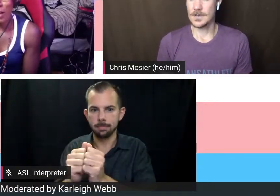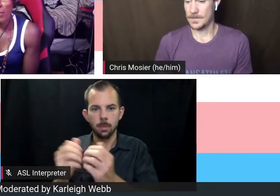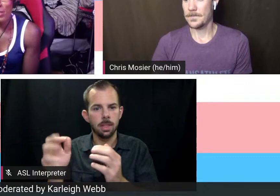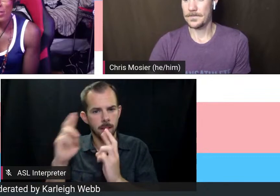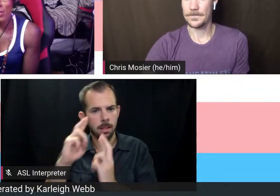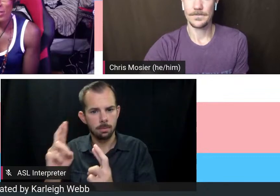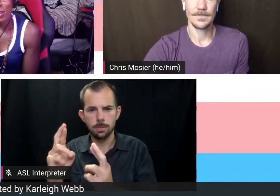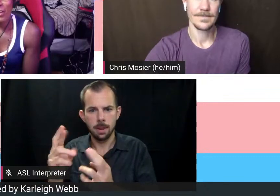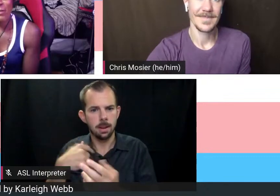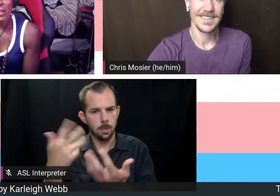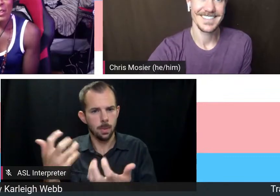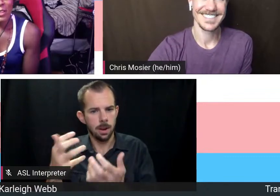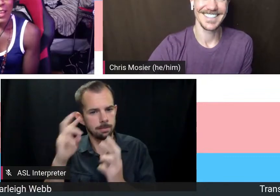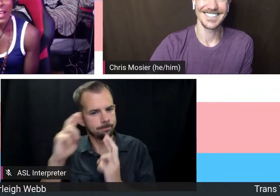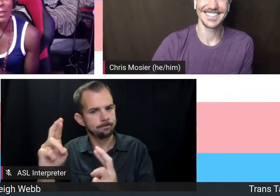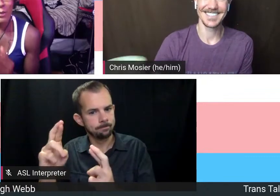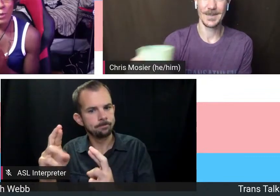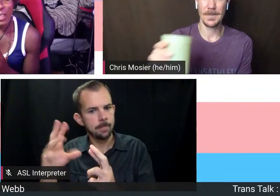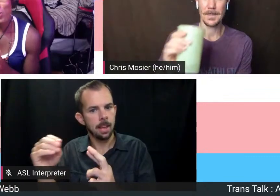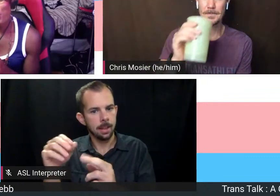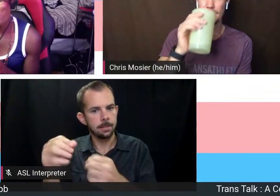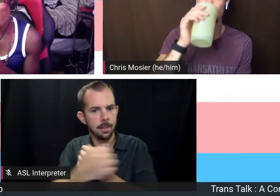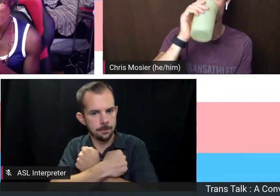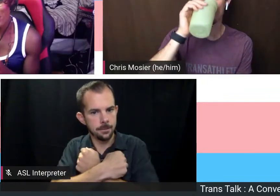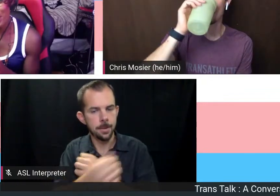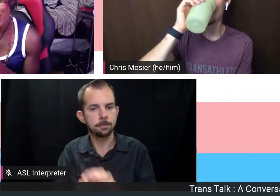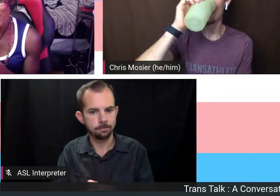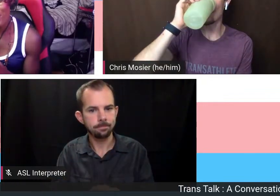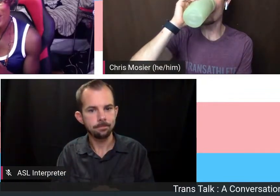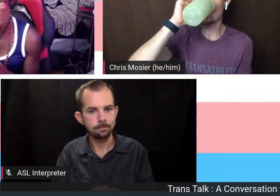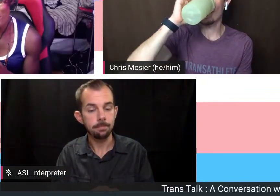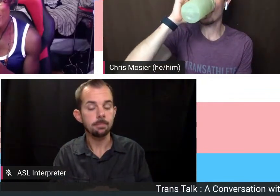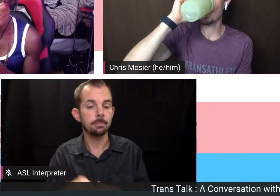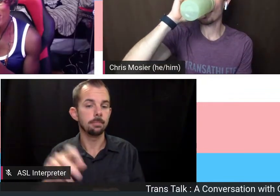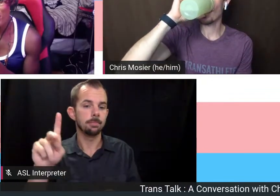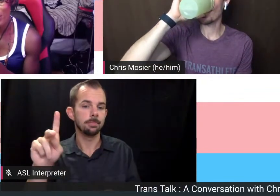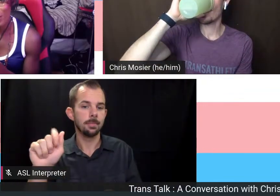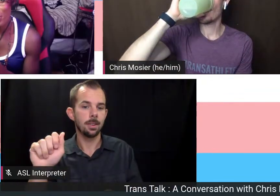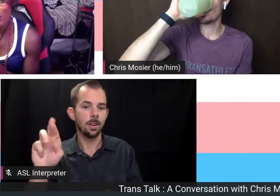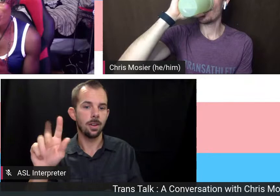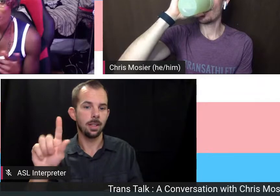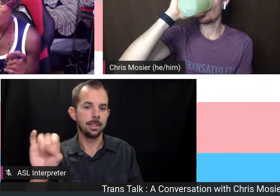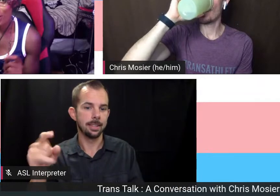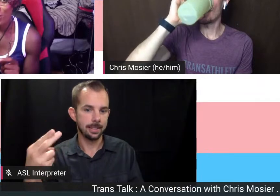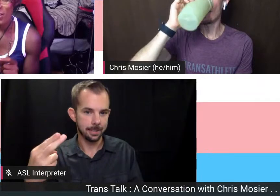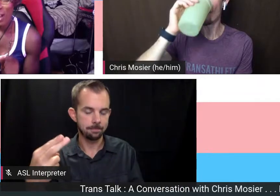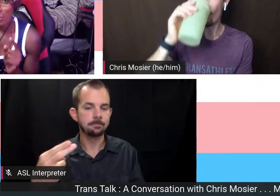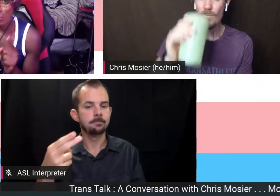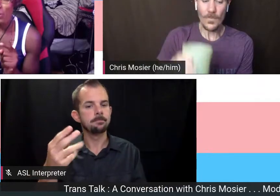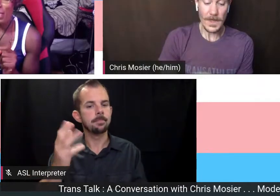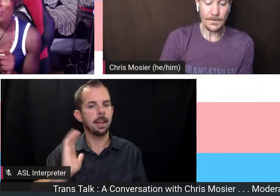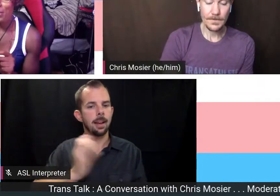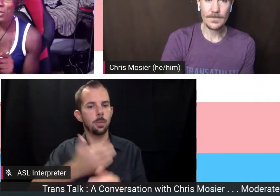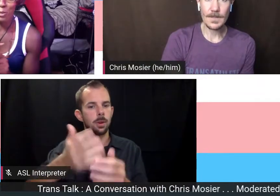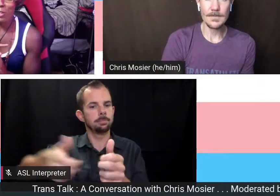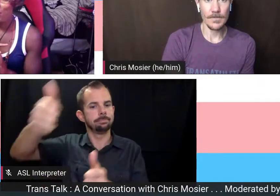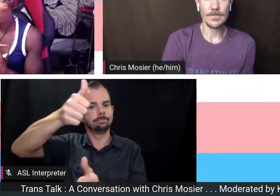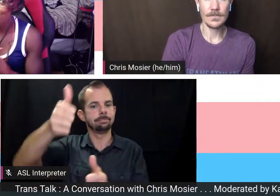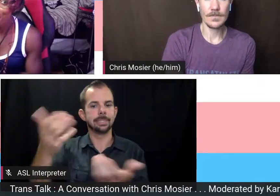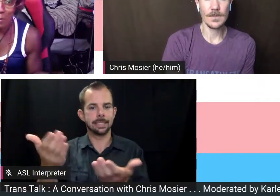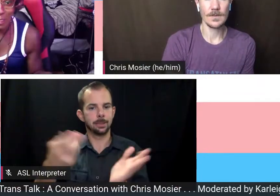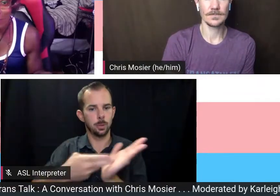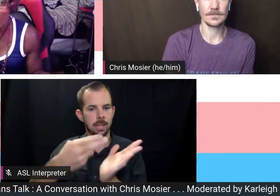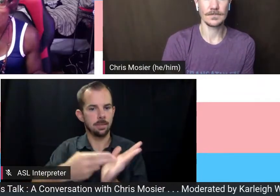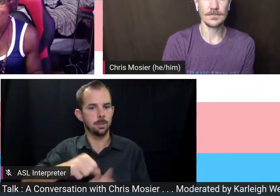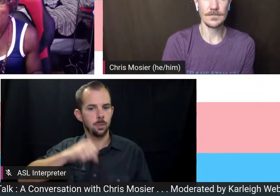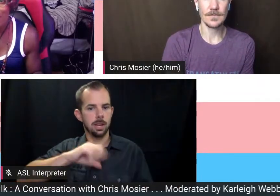because I promised our head of transgender programming here at the Pride Center, Lindsay Pembroke, this. I want to throw a name at you.